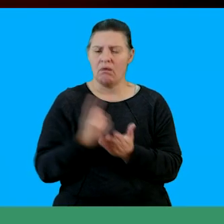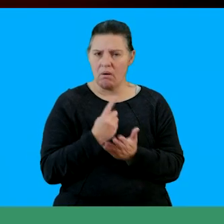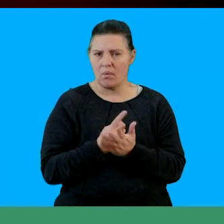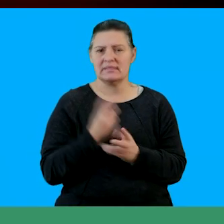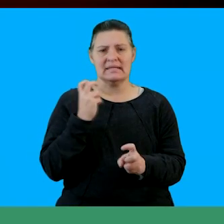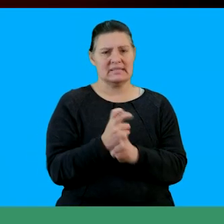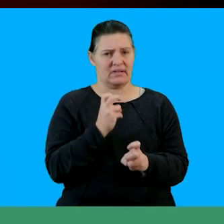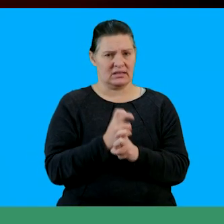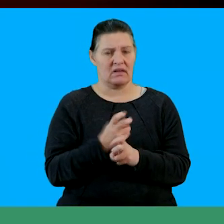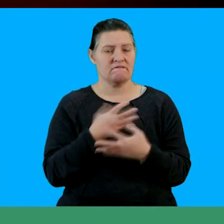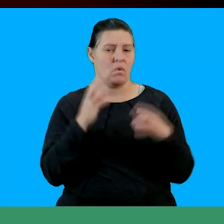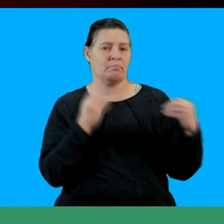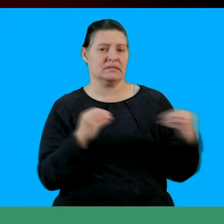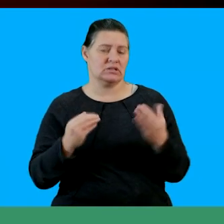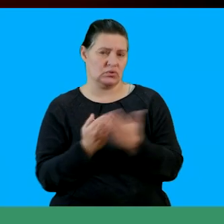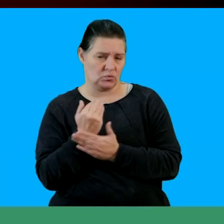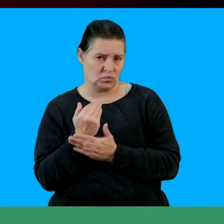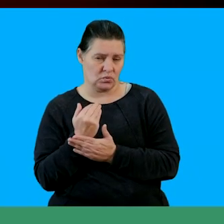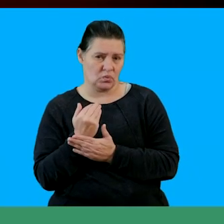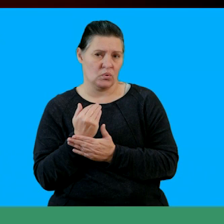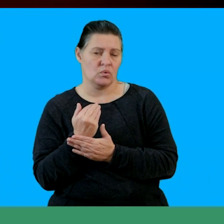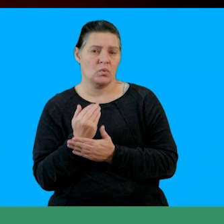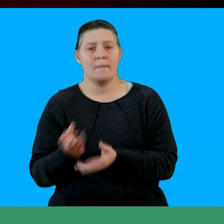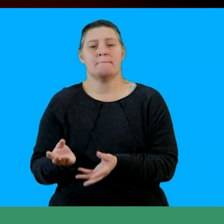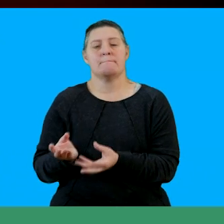is always more difficult for a new business to obtain